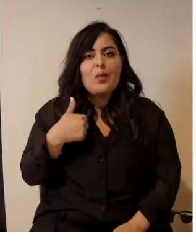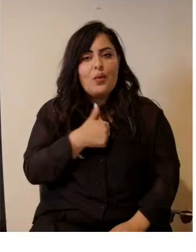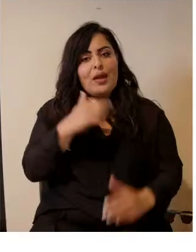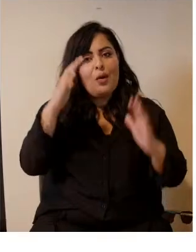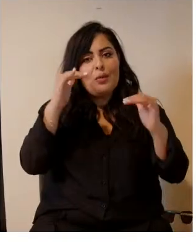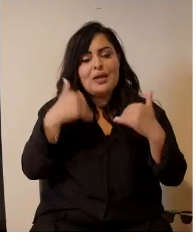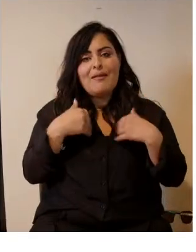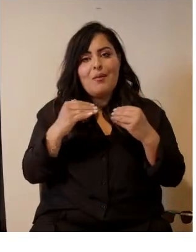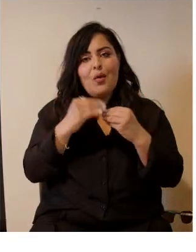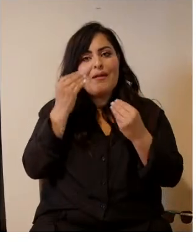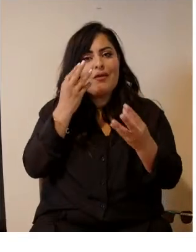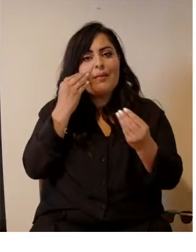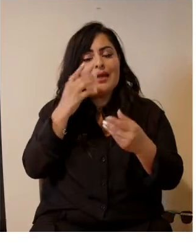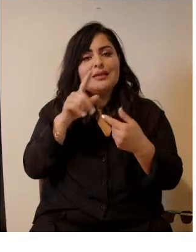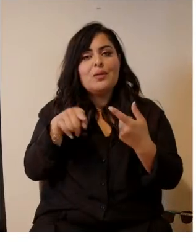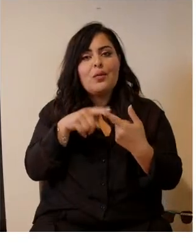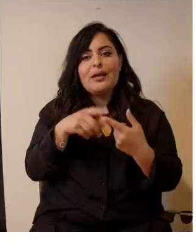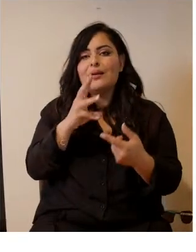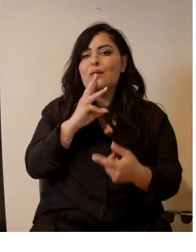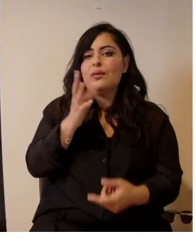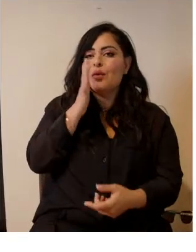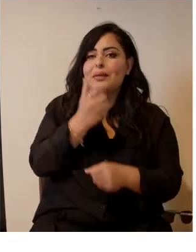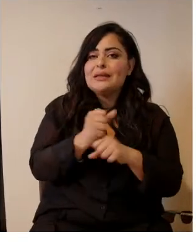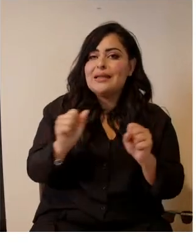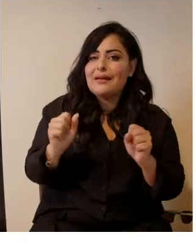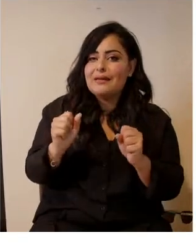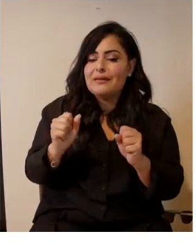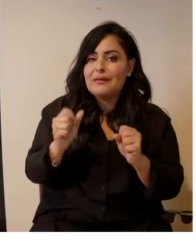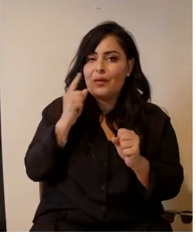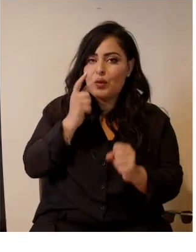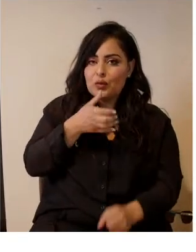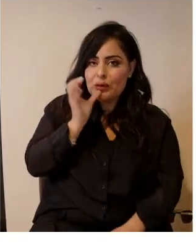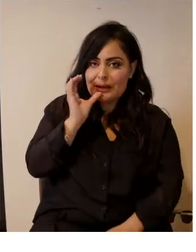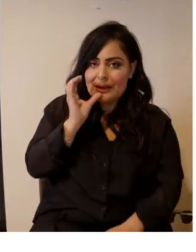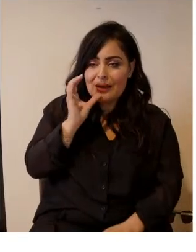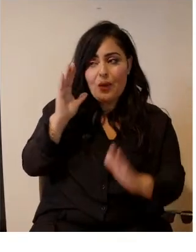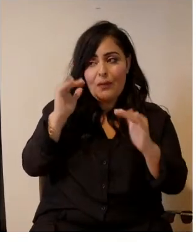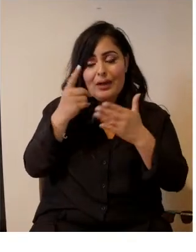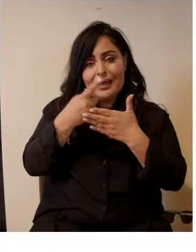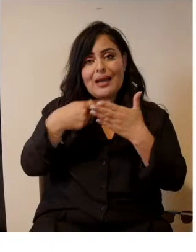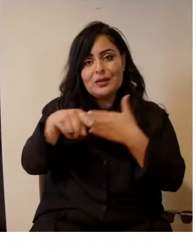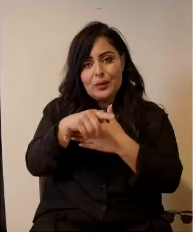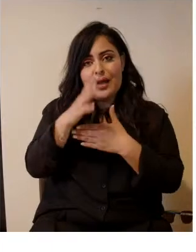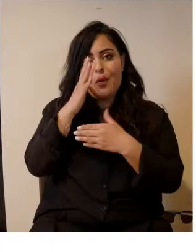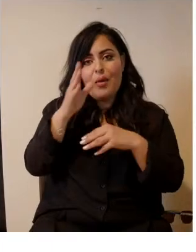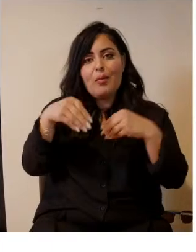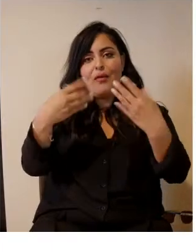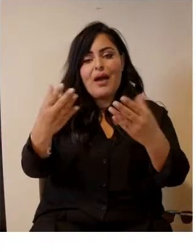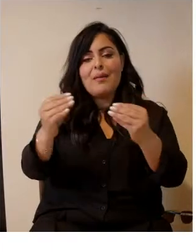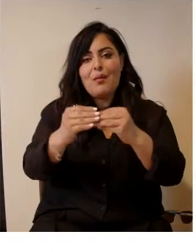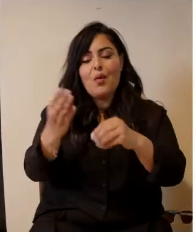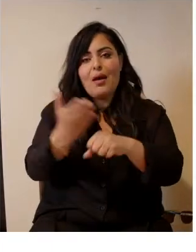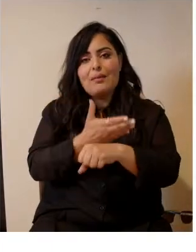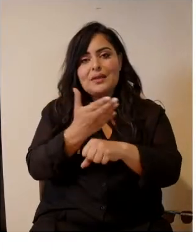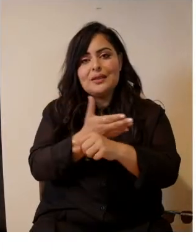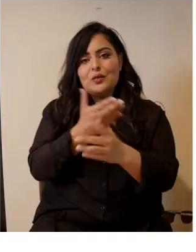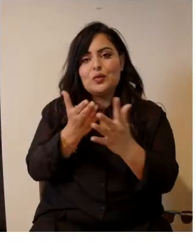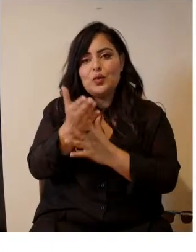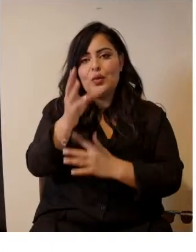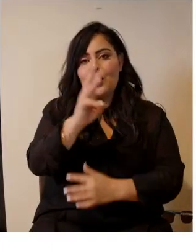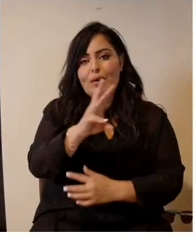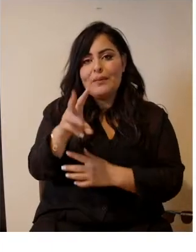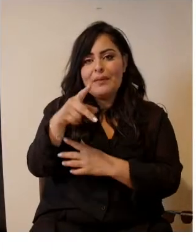when the water will be safe to drink later next week, and we'll provide regular updates to our community through our website.